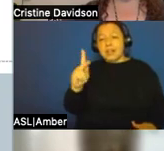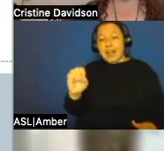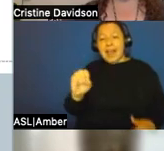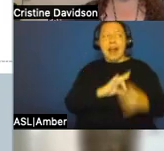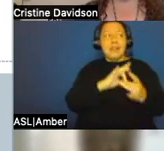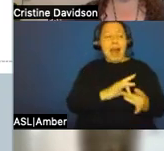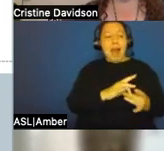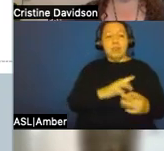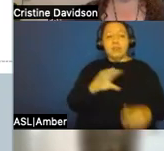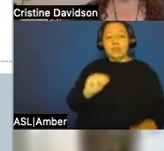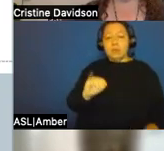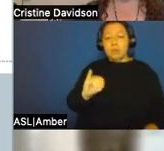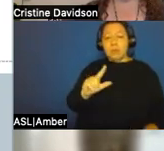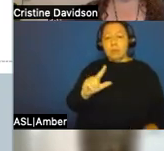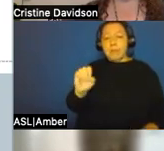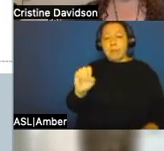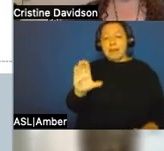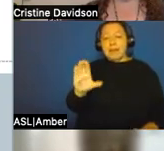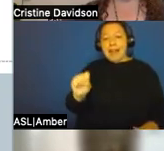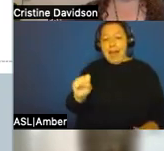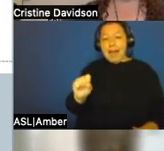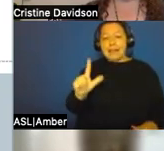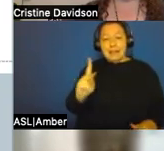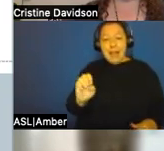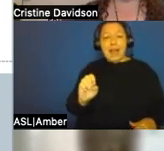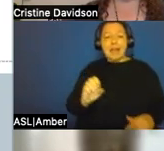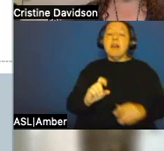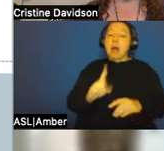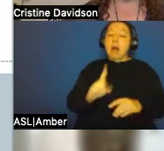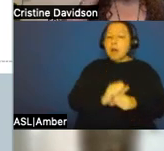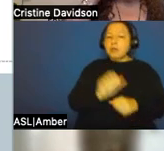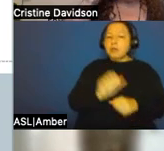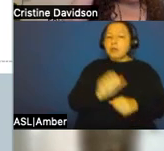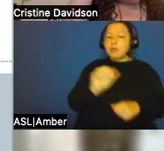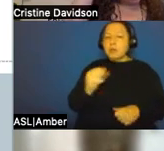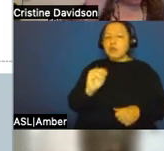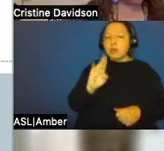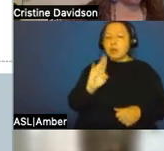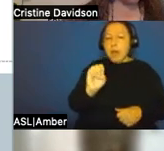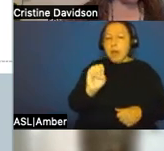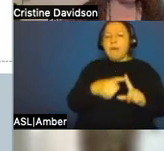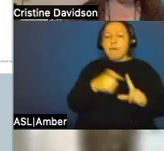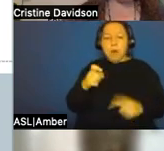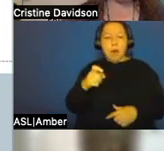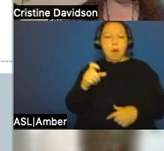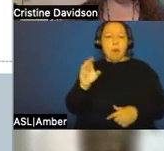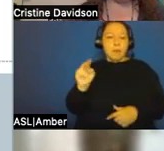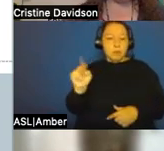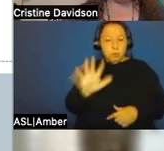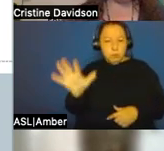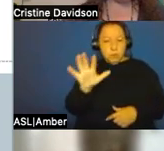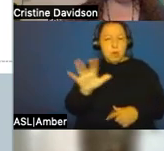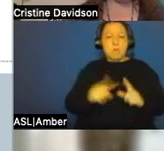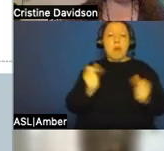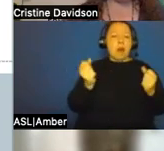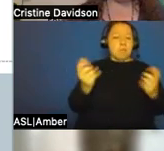I am Anishinaabe from Minnesota, but I spent a long time with the Dakota people in North Dakota. About